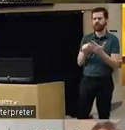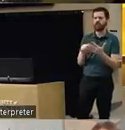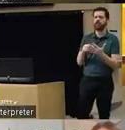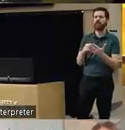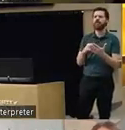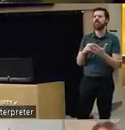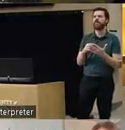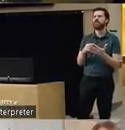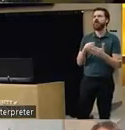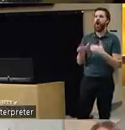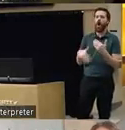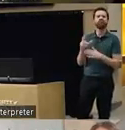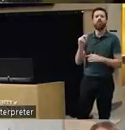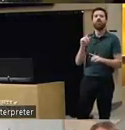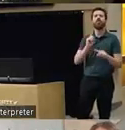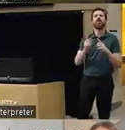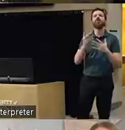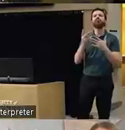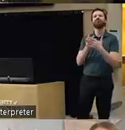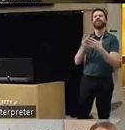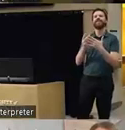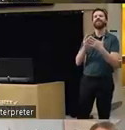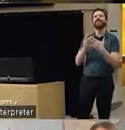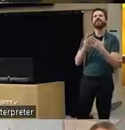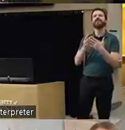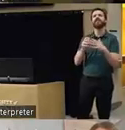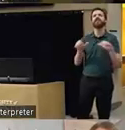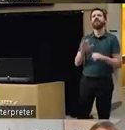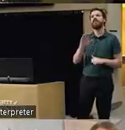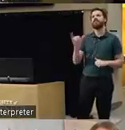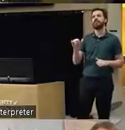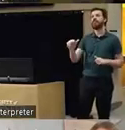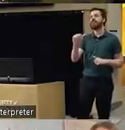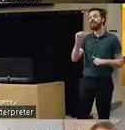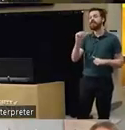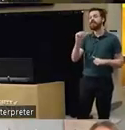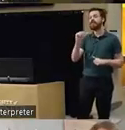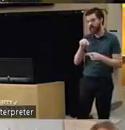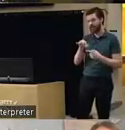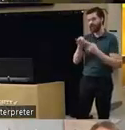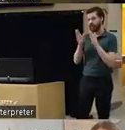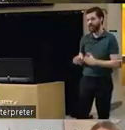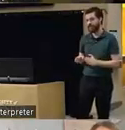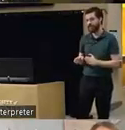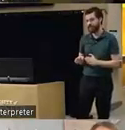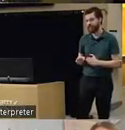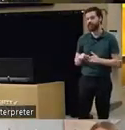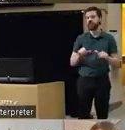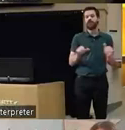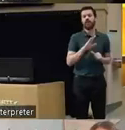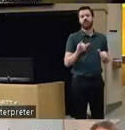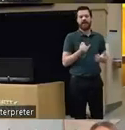don't want to say at all, that'd be very provocative, but like this question of screening as being done by not the specialist and then being done by